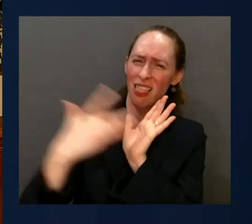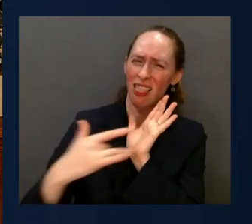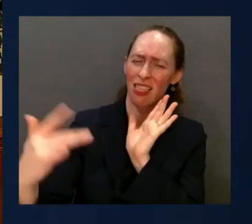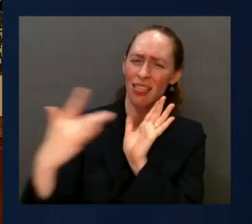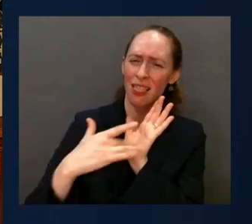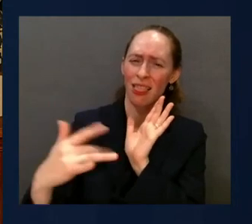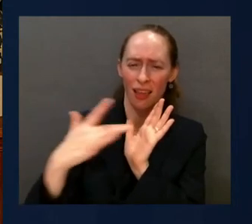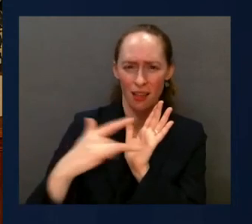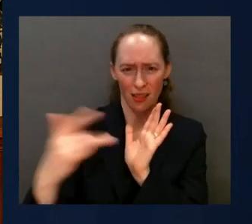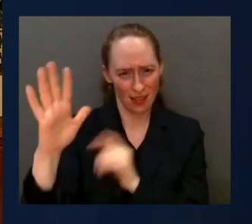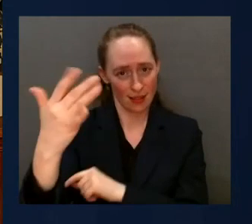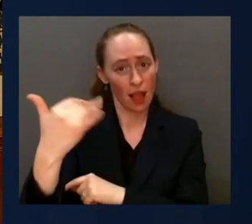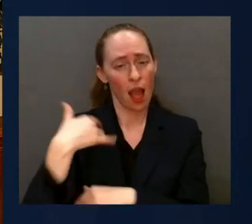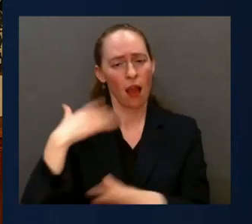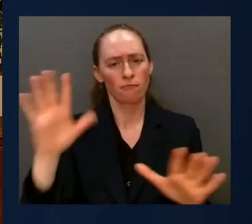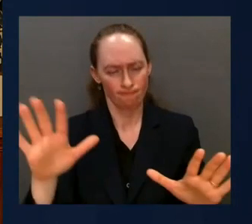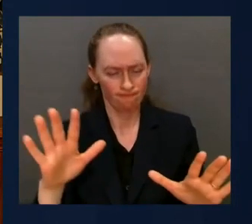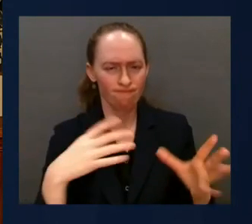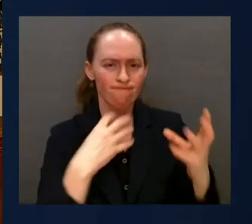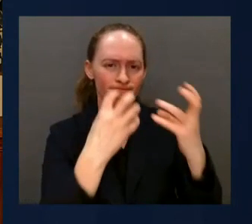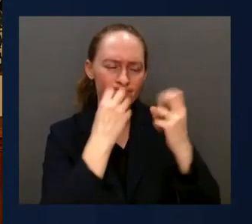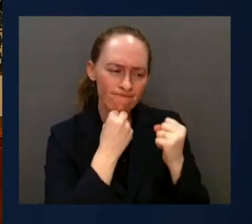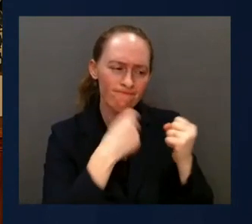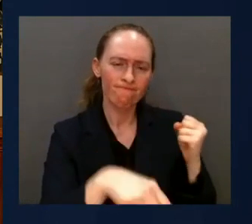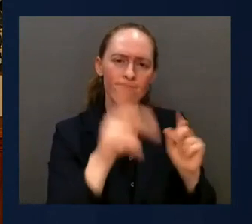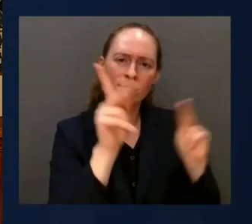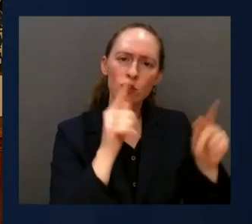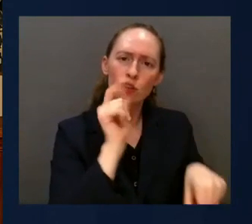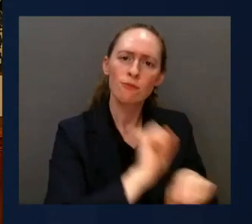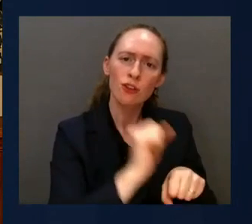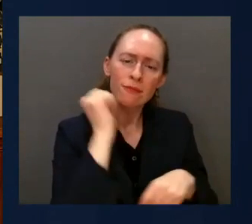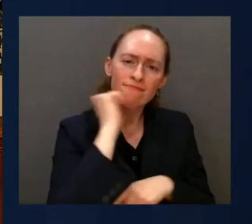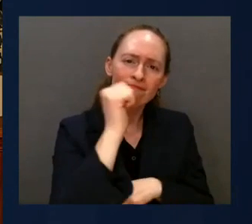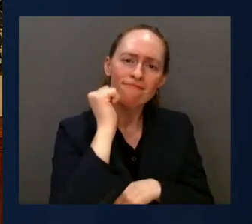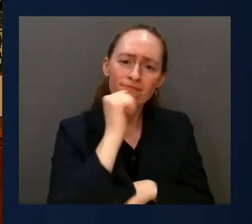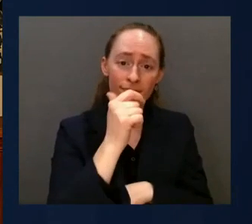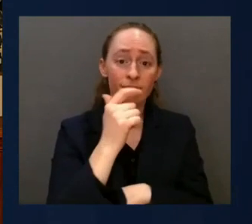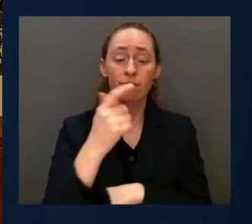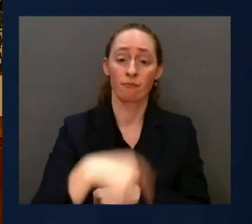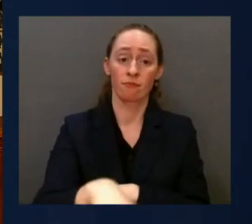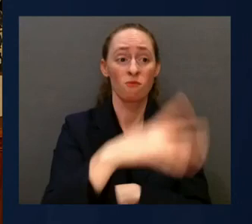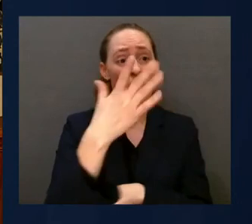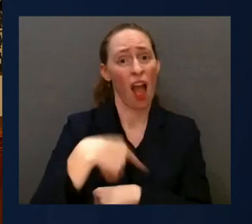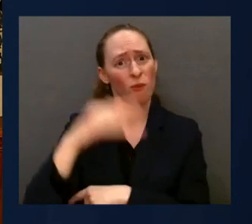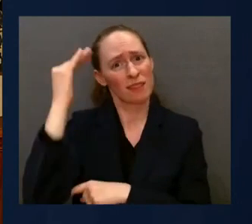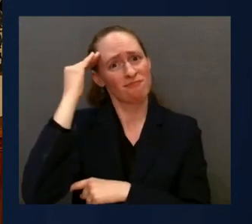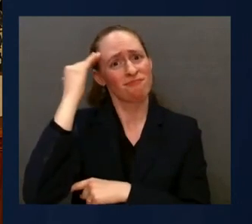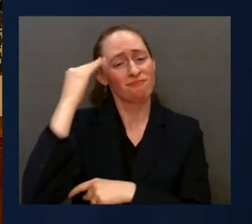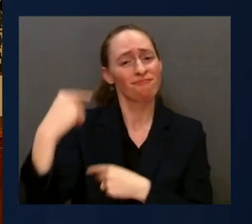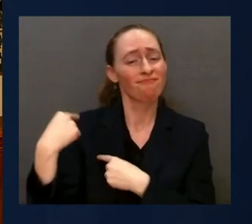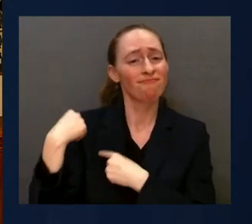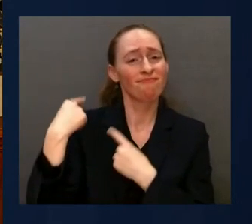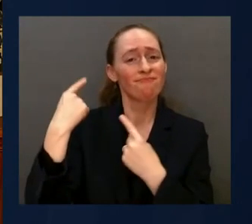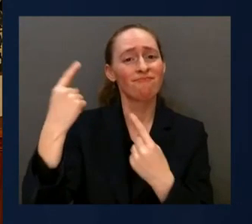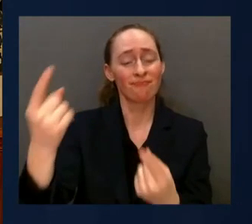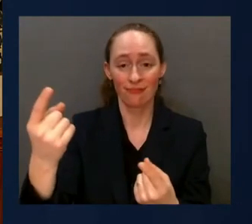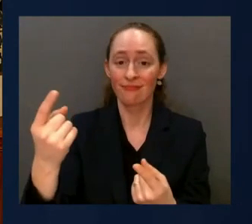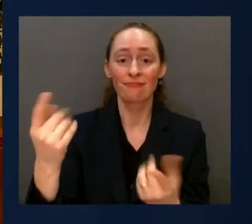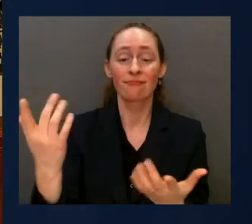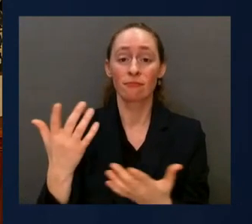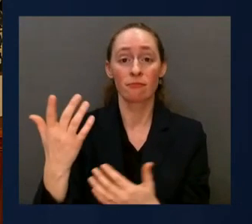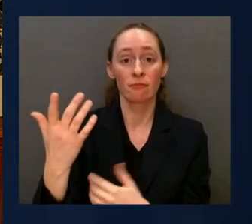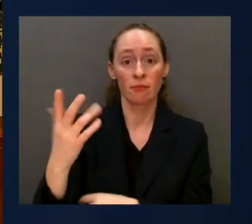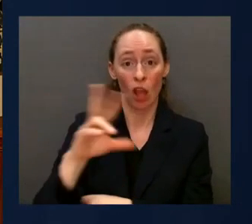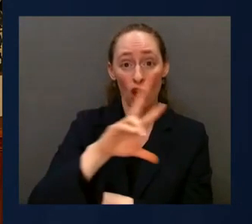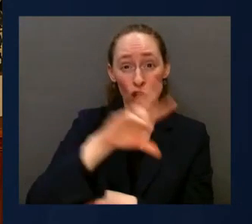known this, but I didn't until 2 years ago. 30 million workers have to sign non-compete agreements for